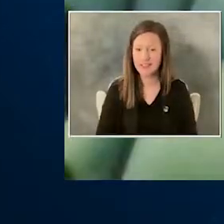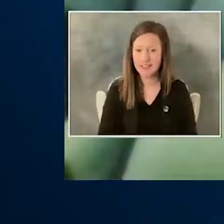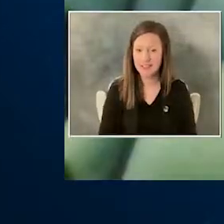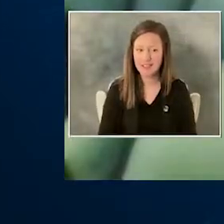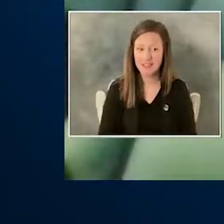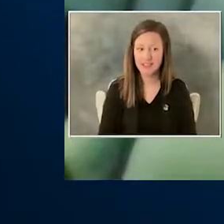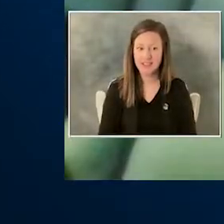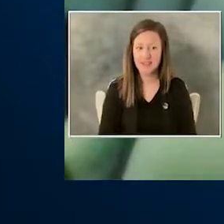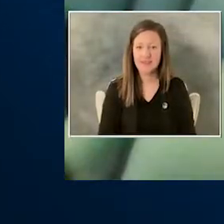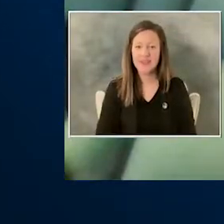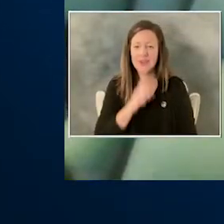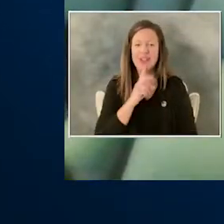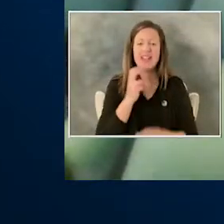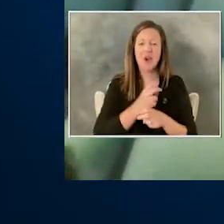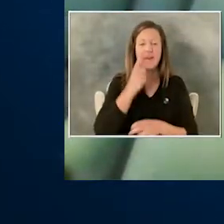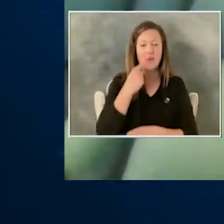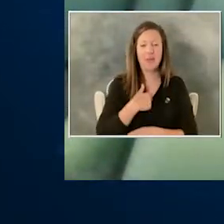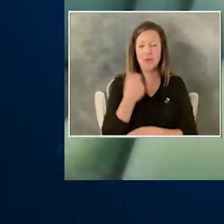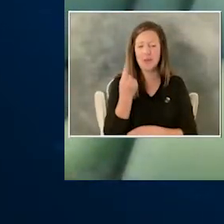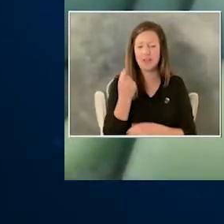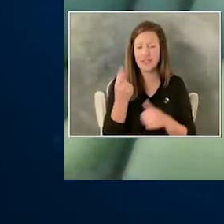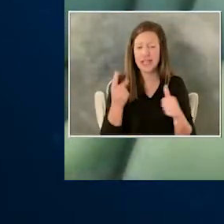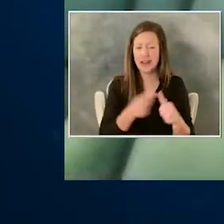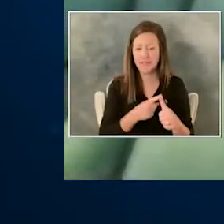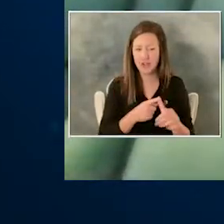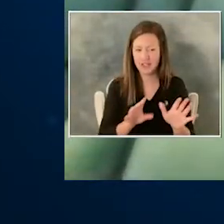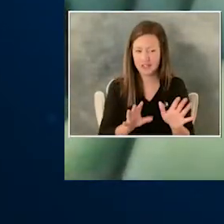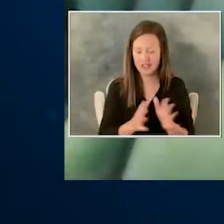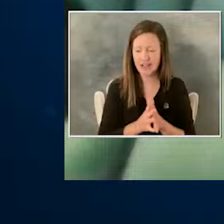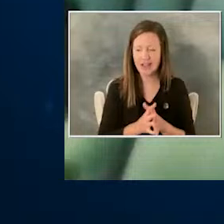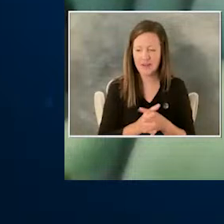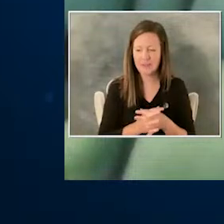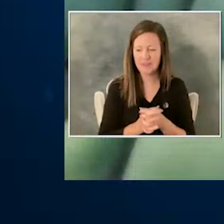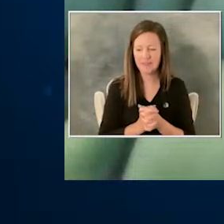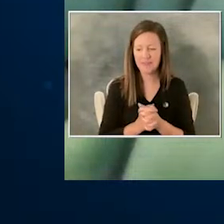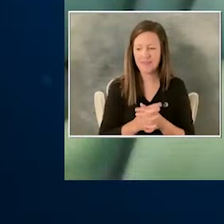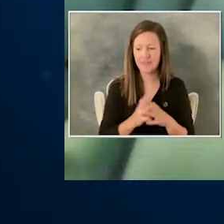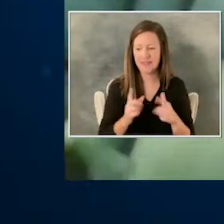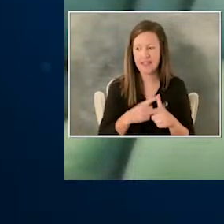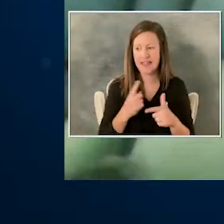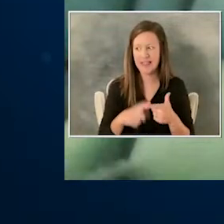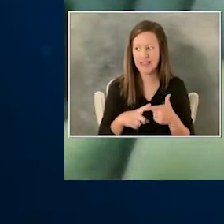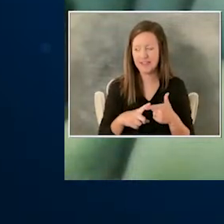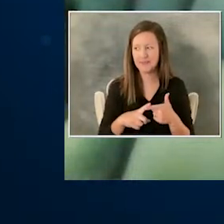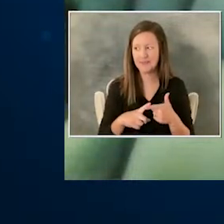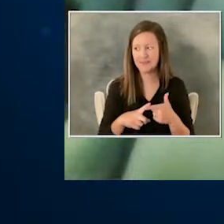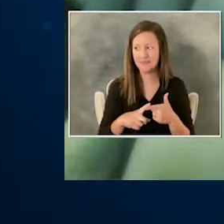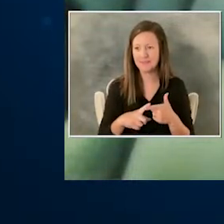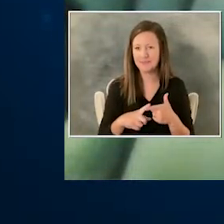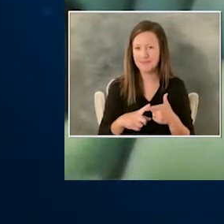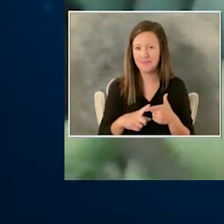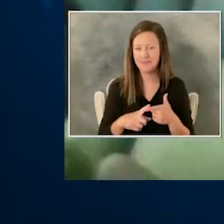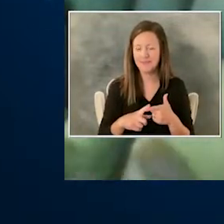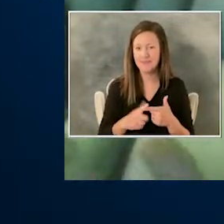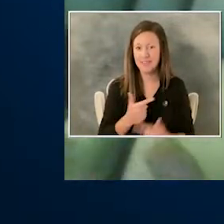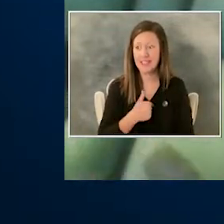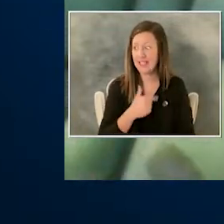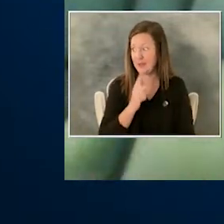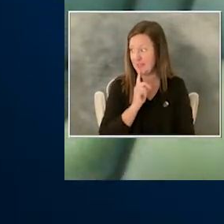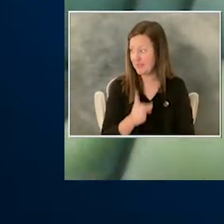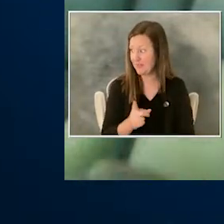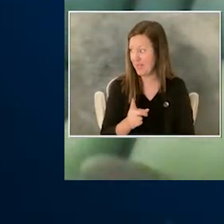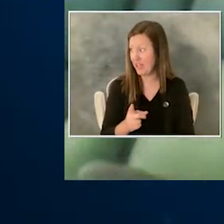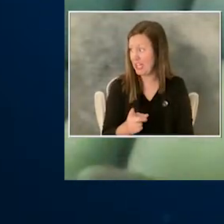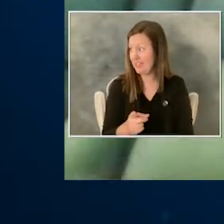It was hard for me to comprehend at first. And then I was just very happy.